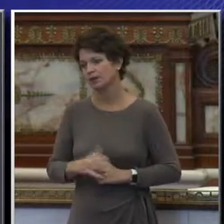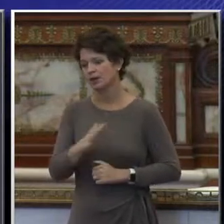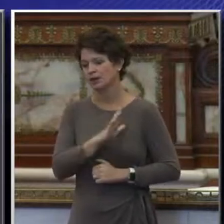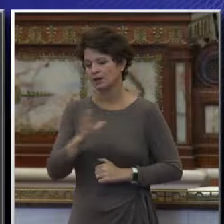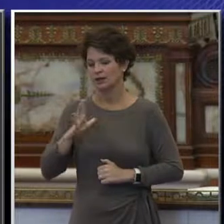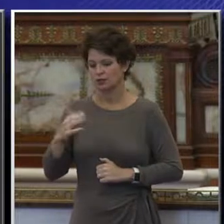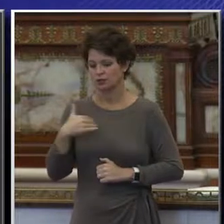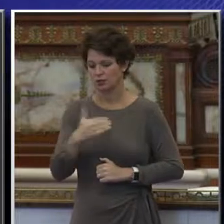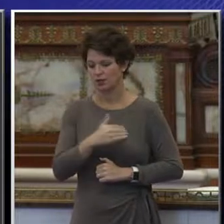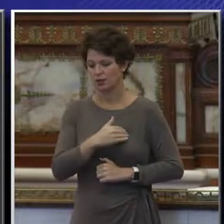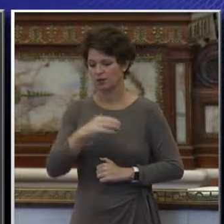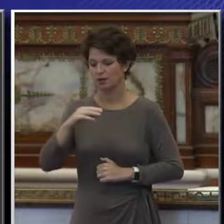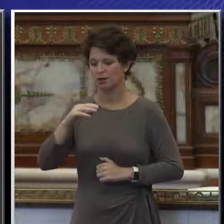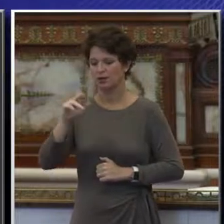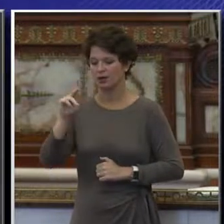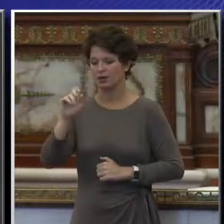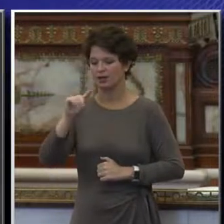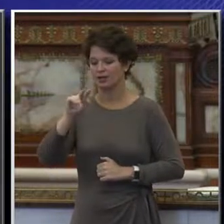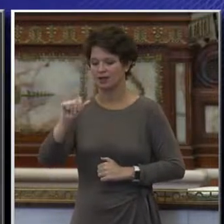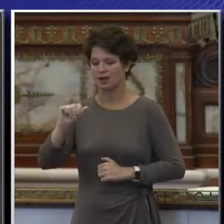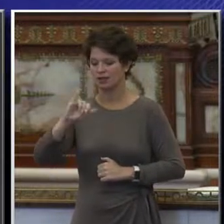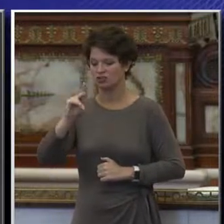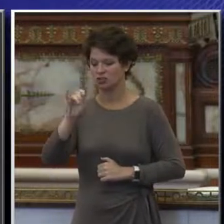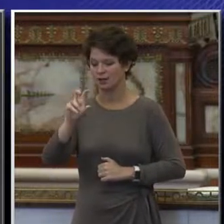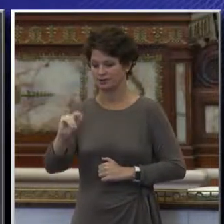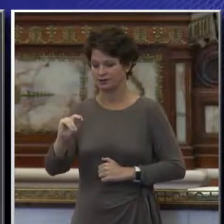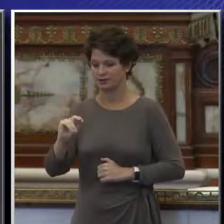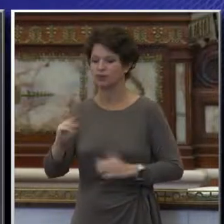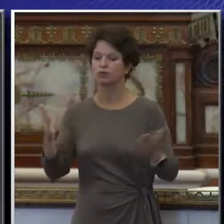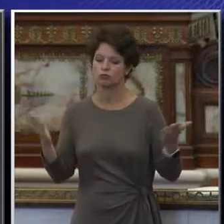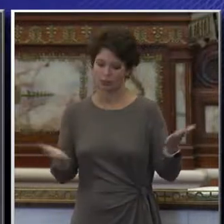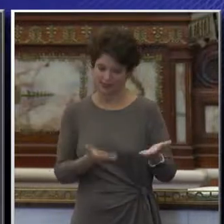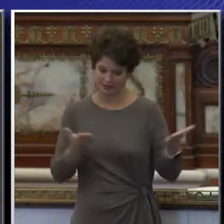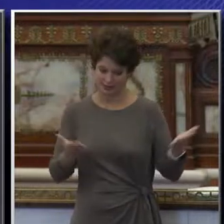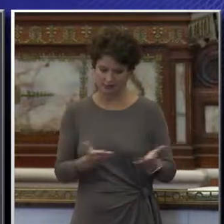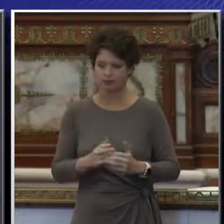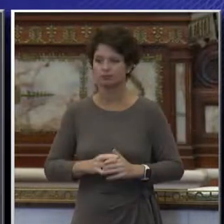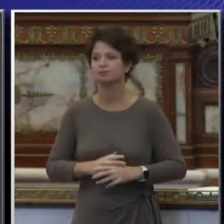Councilmember Kenyatta Johnson. Present.